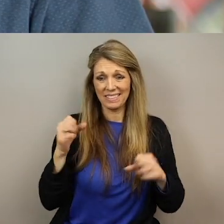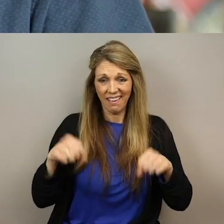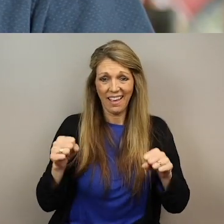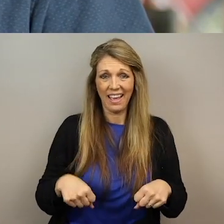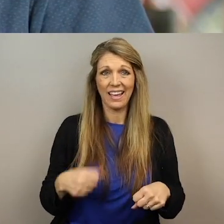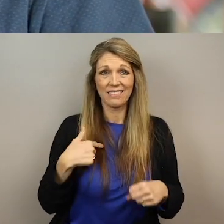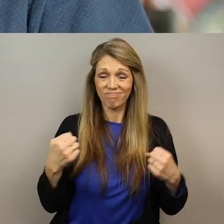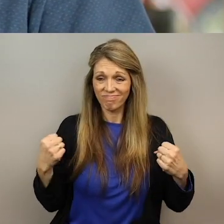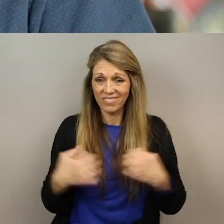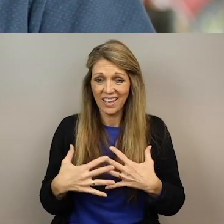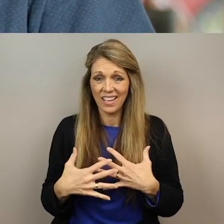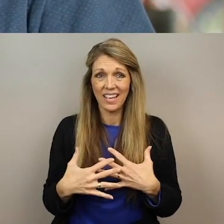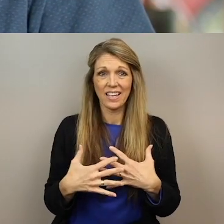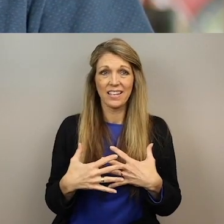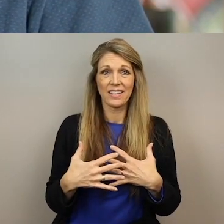Because I was scared.